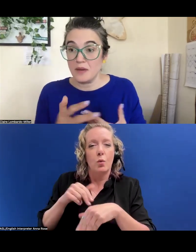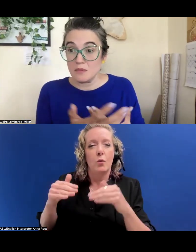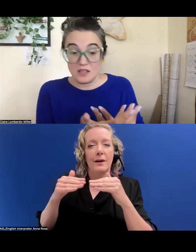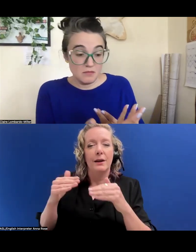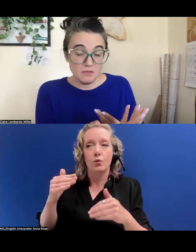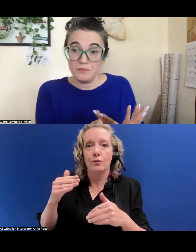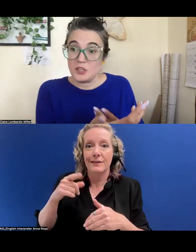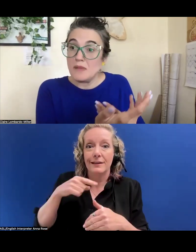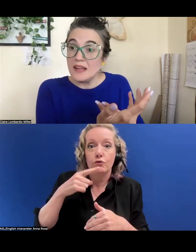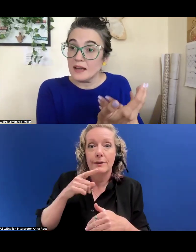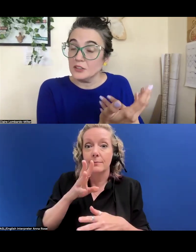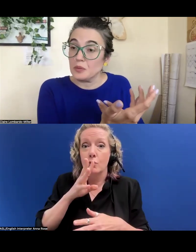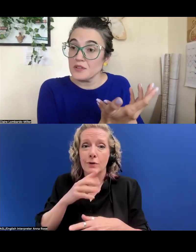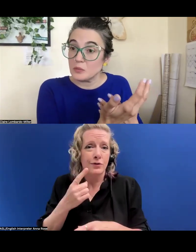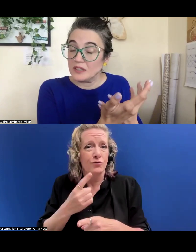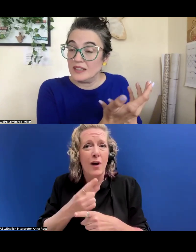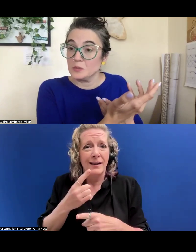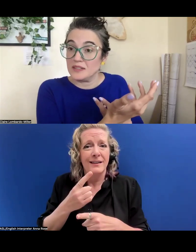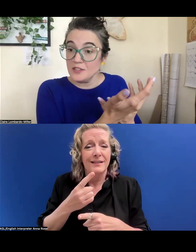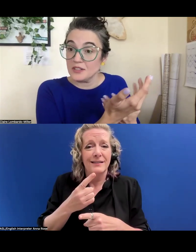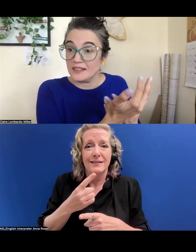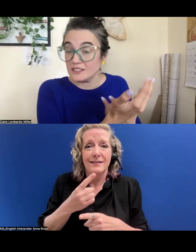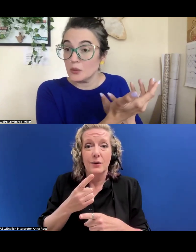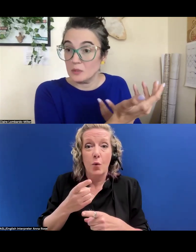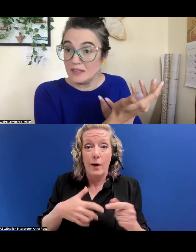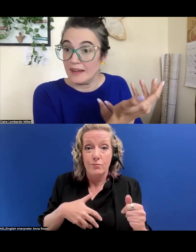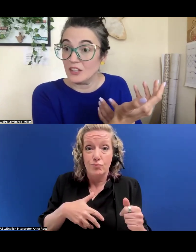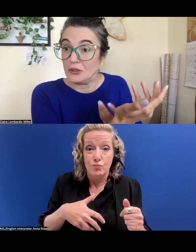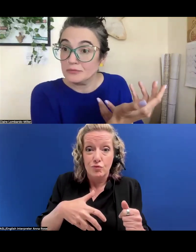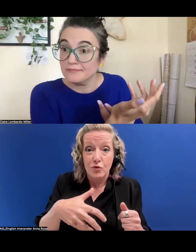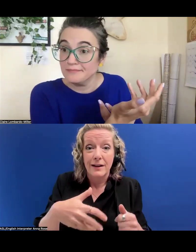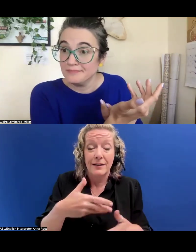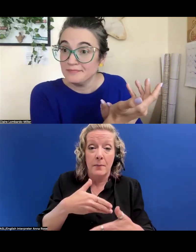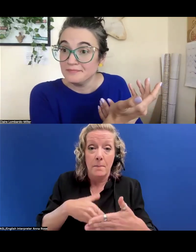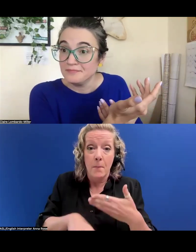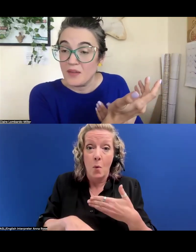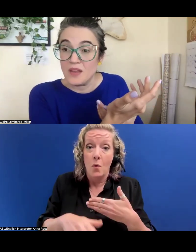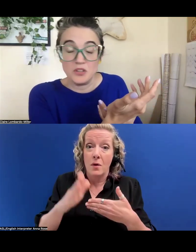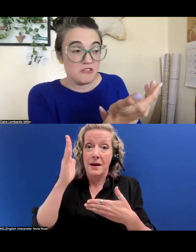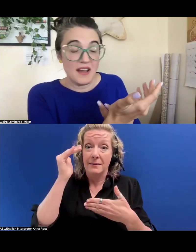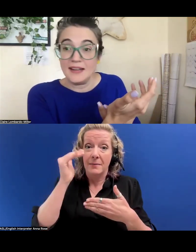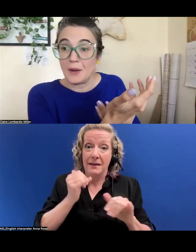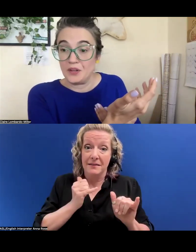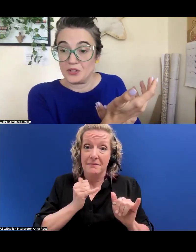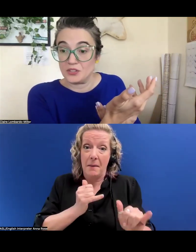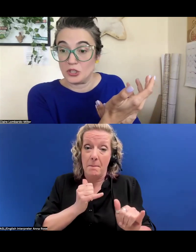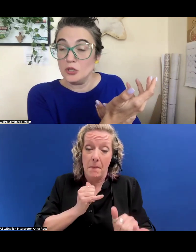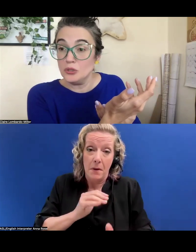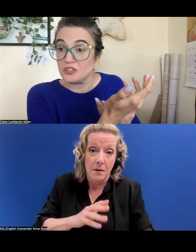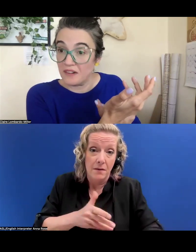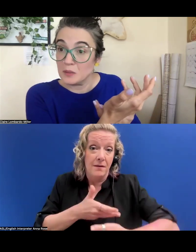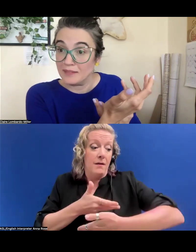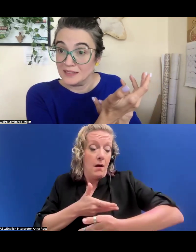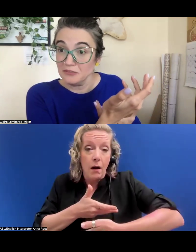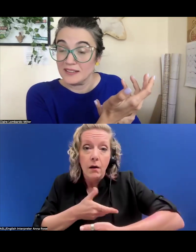have a baby, you make that little person with the expectation that it's going to be like you. And then when you find out there's this